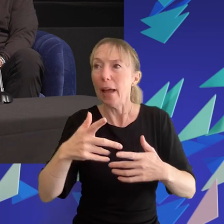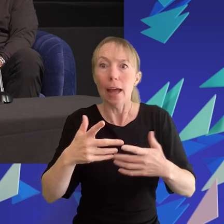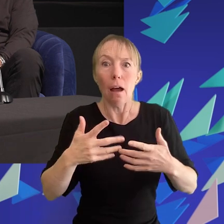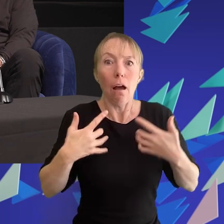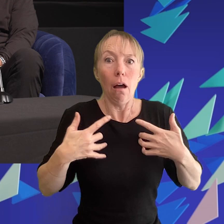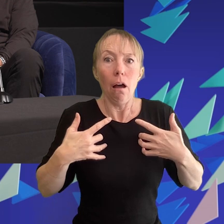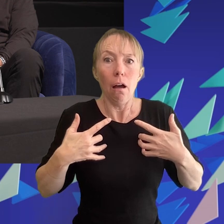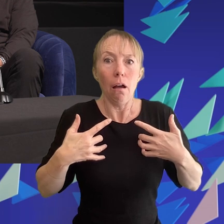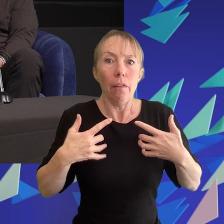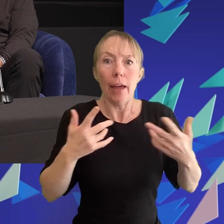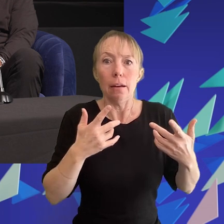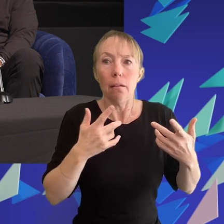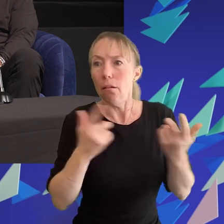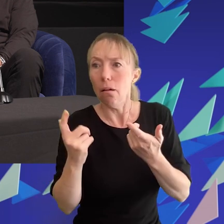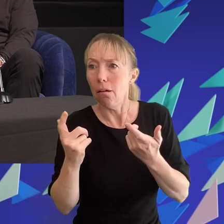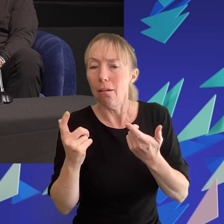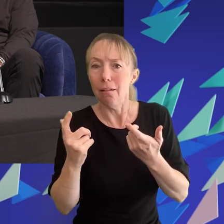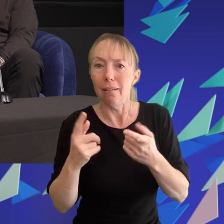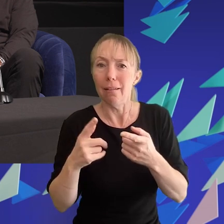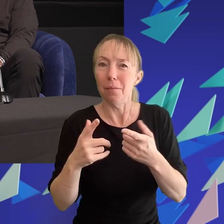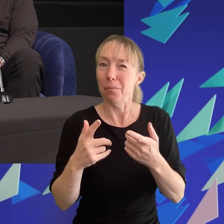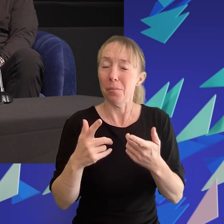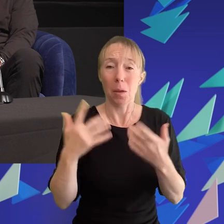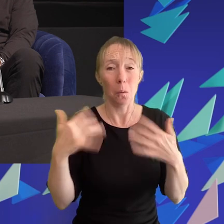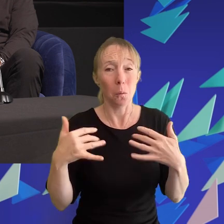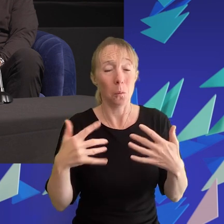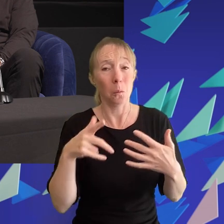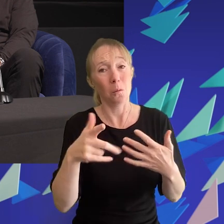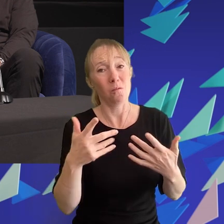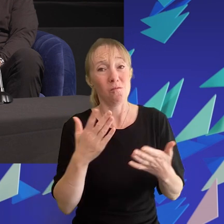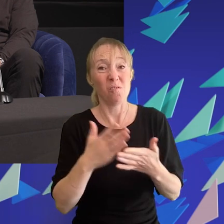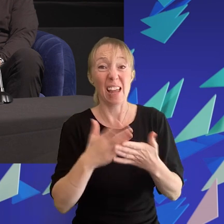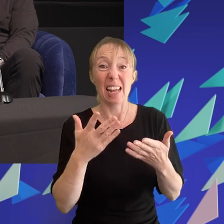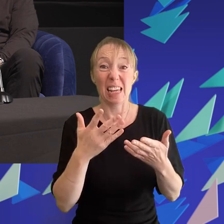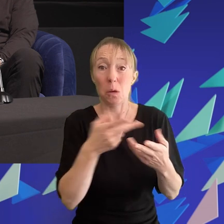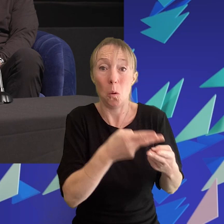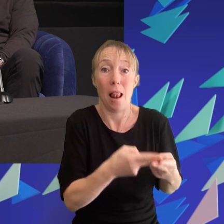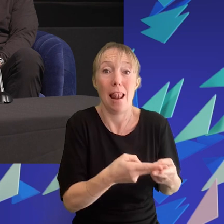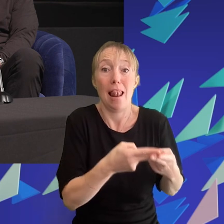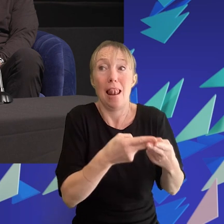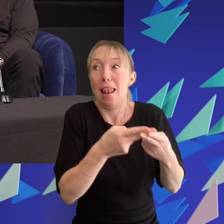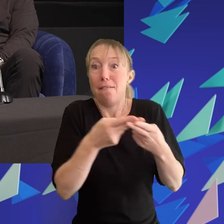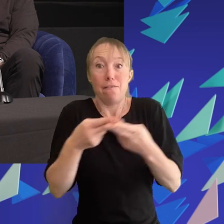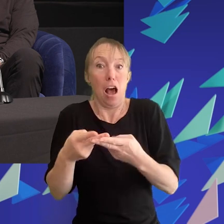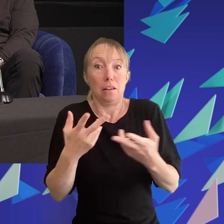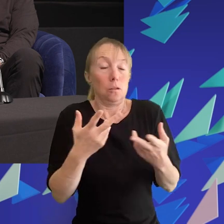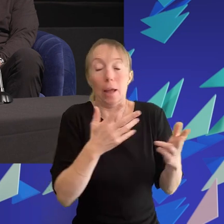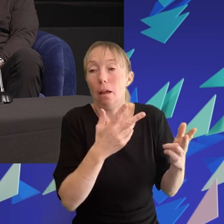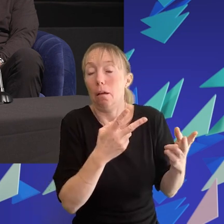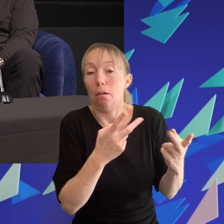it's extraordinary that you, and it's down to your ability that you lift us up and carry us with you in this